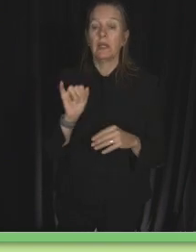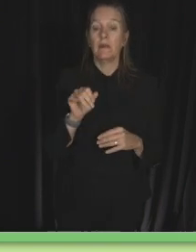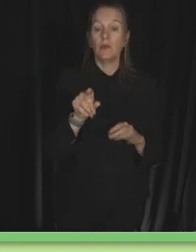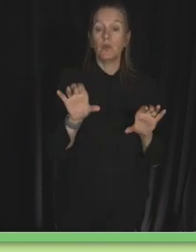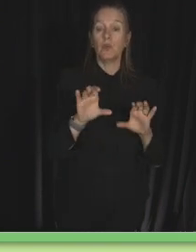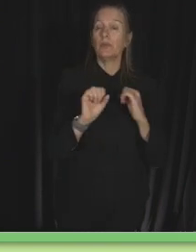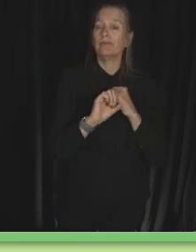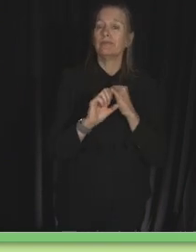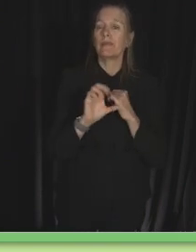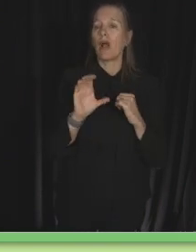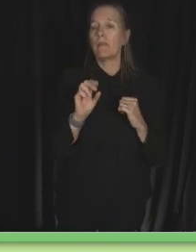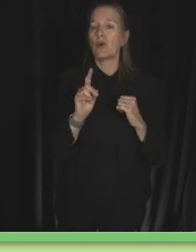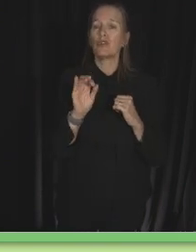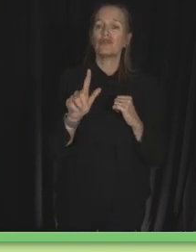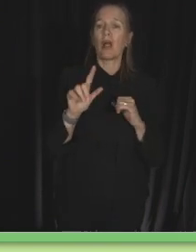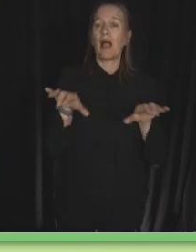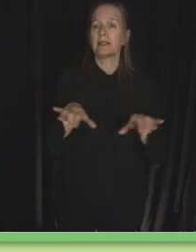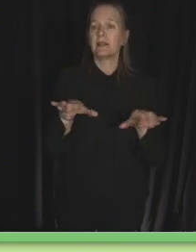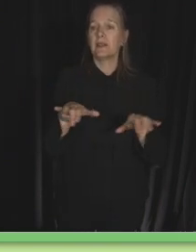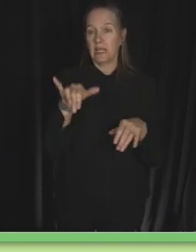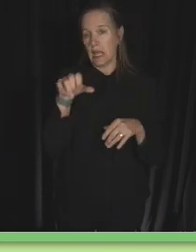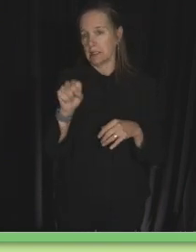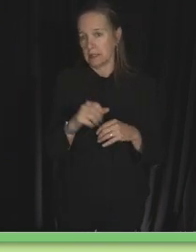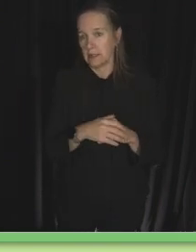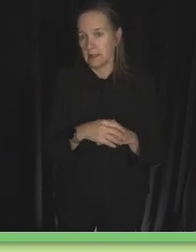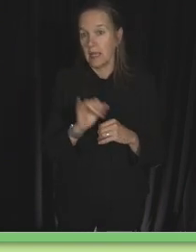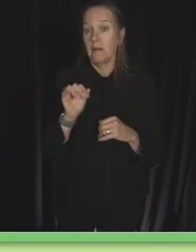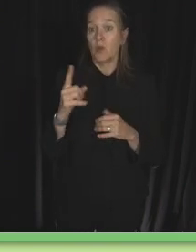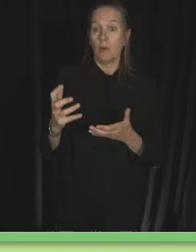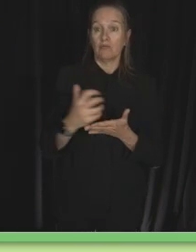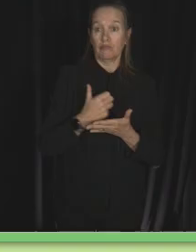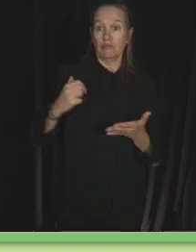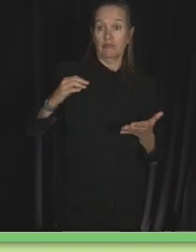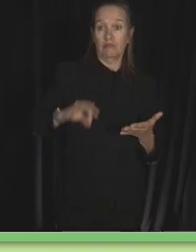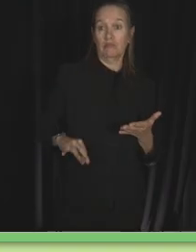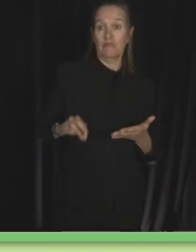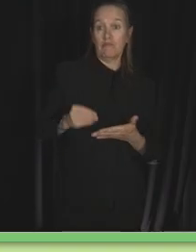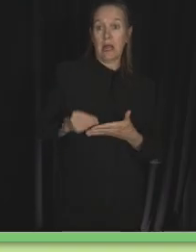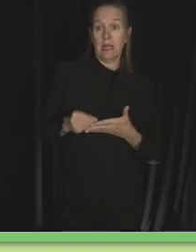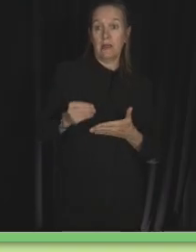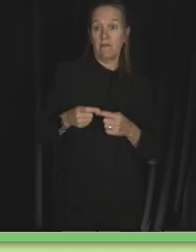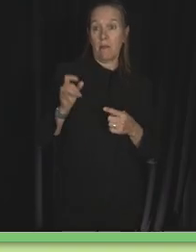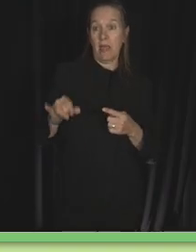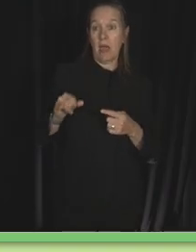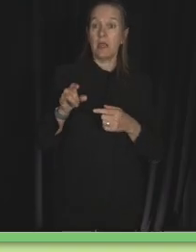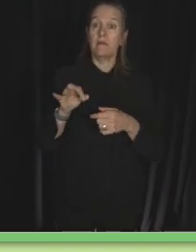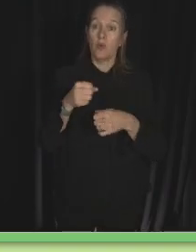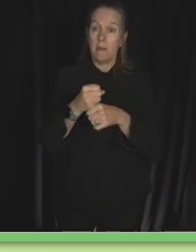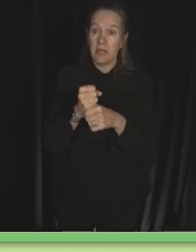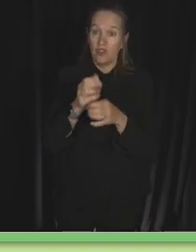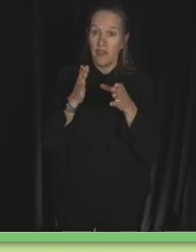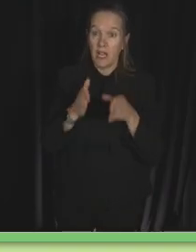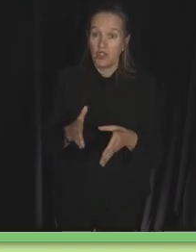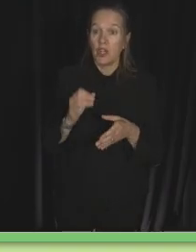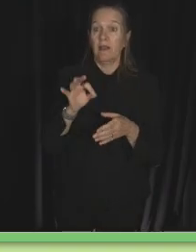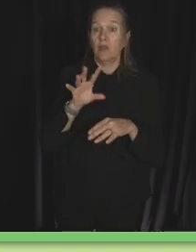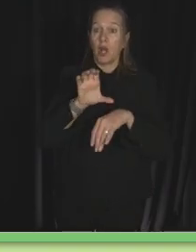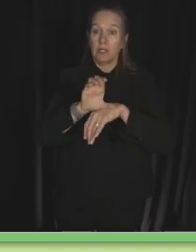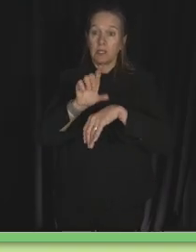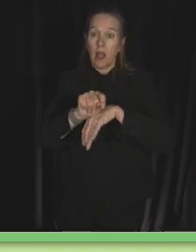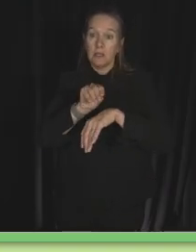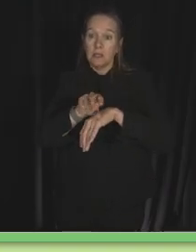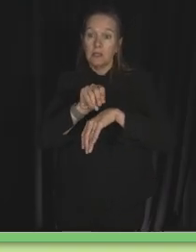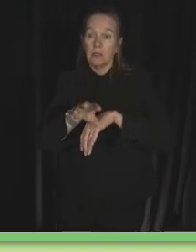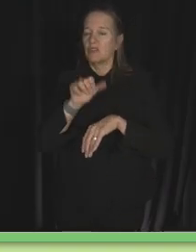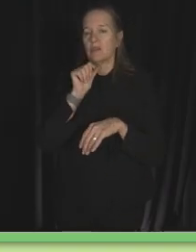commercial activity, yes. If you're making money from it, you're a manufacturer. If you're consulting on it, you're not covered. It's not